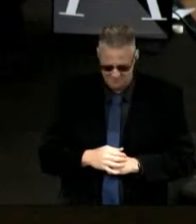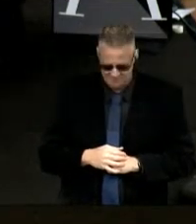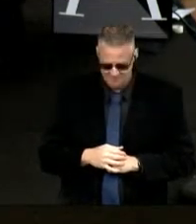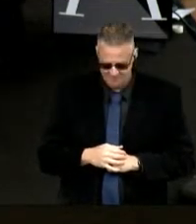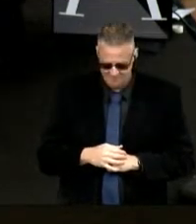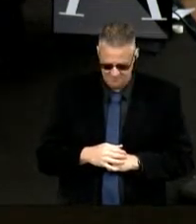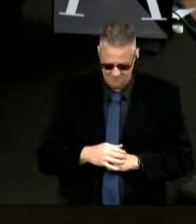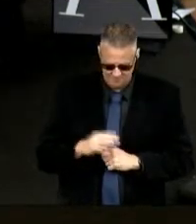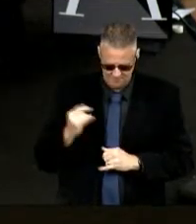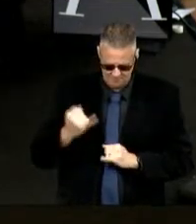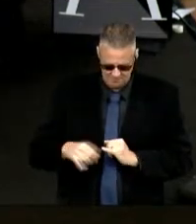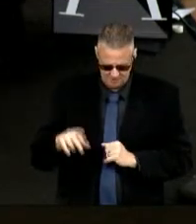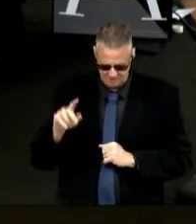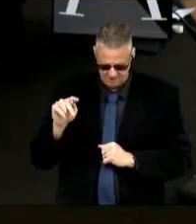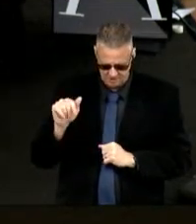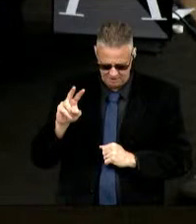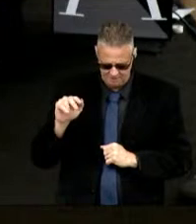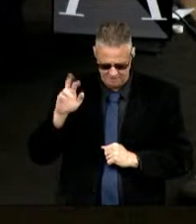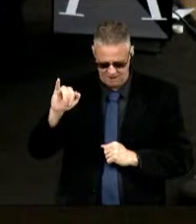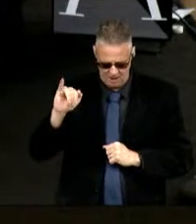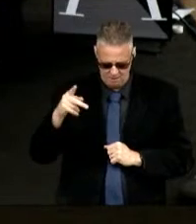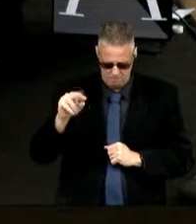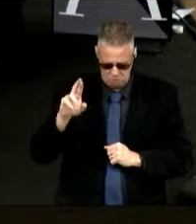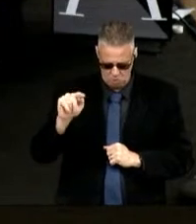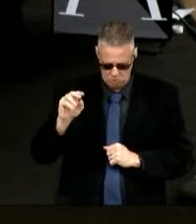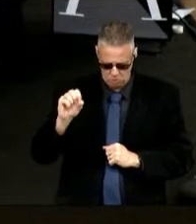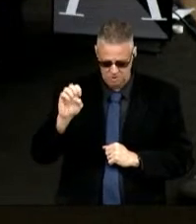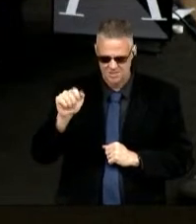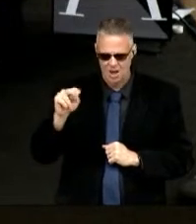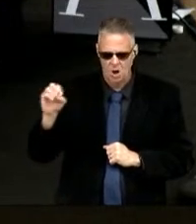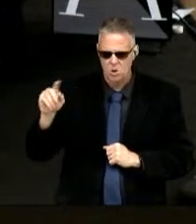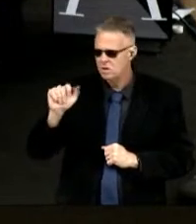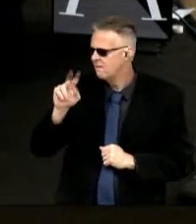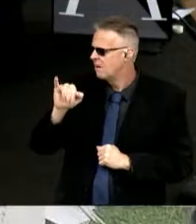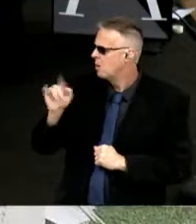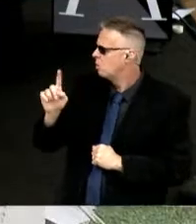you Tavai Portisano. Come on, Tavai, where are you?